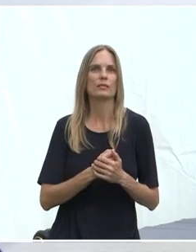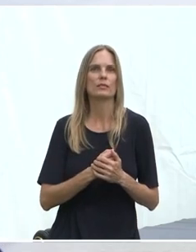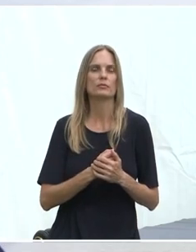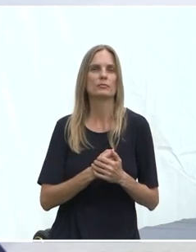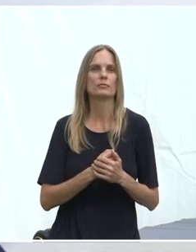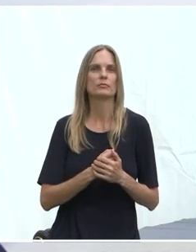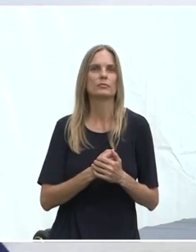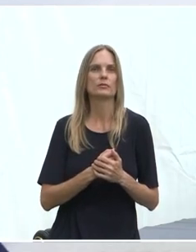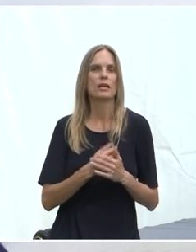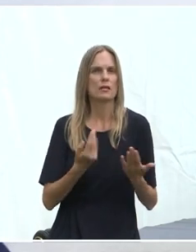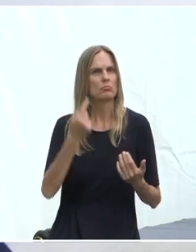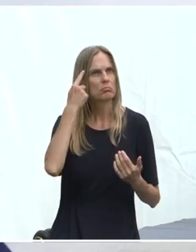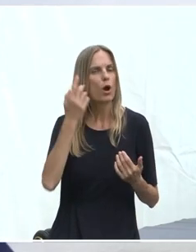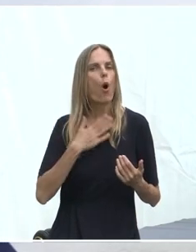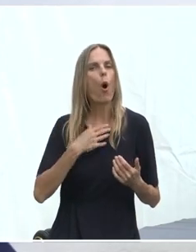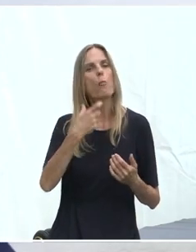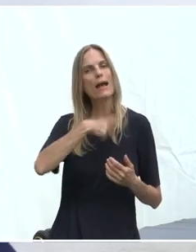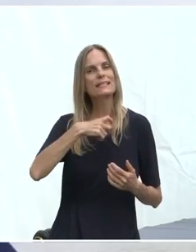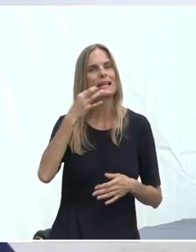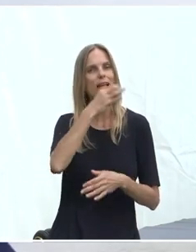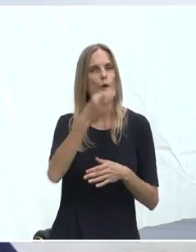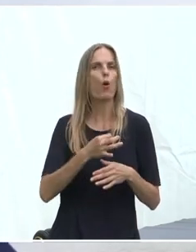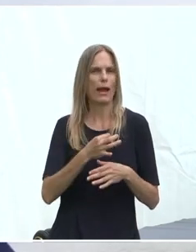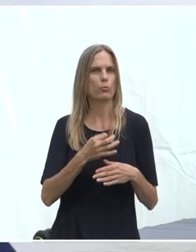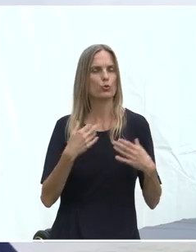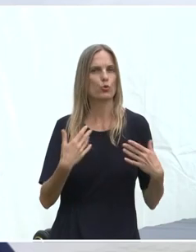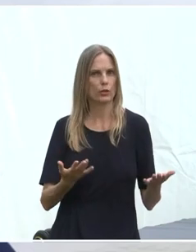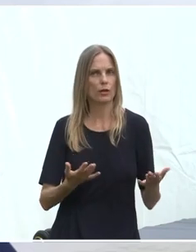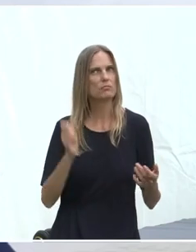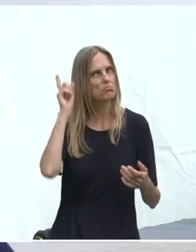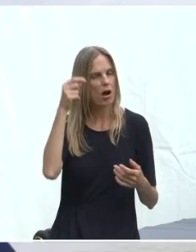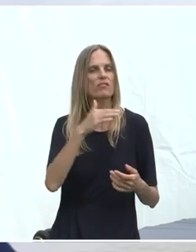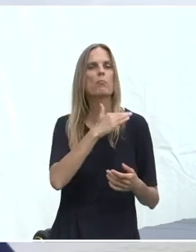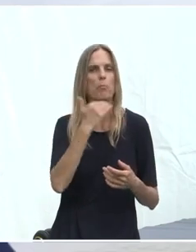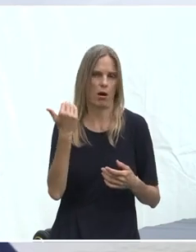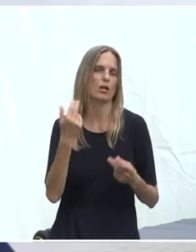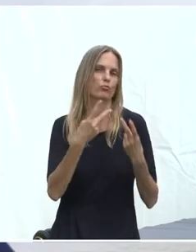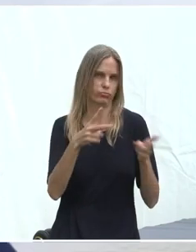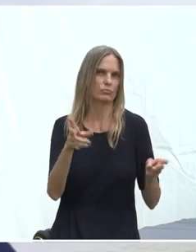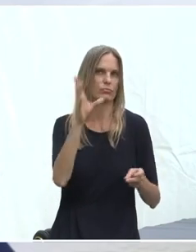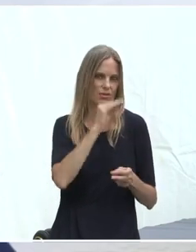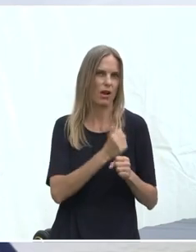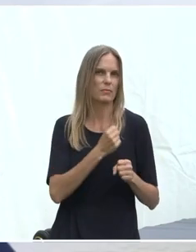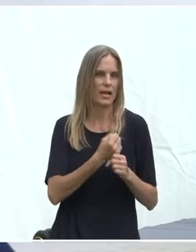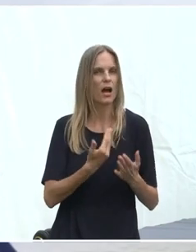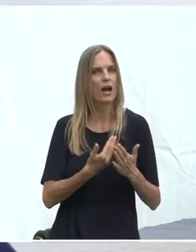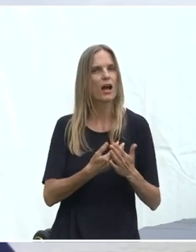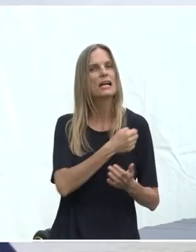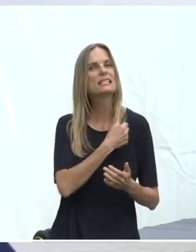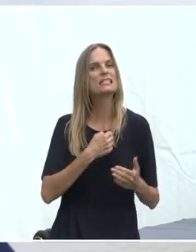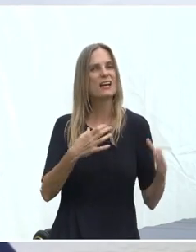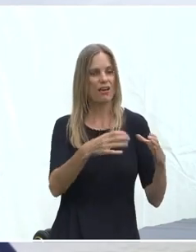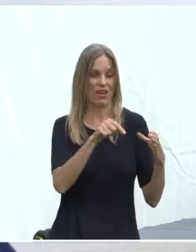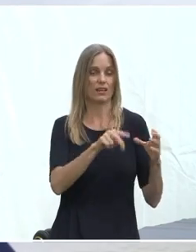And thinking back on my personal experience there, yes, there's a lot that could be done, because again, the army, when you're training to be a